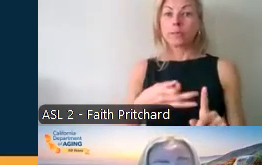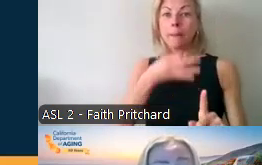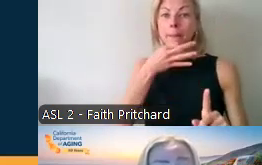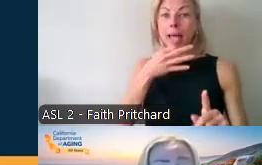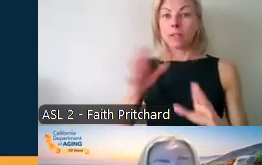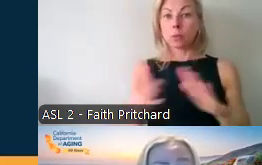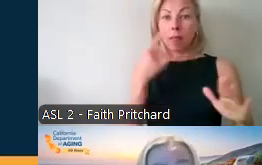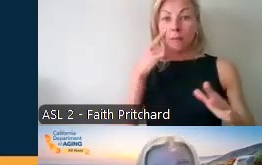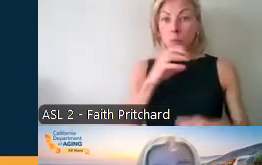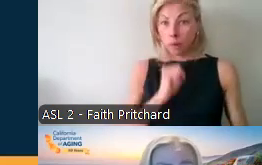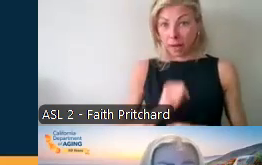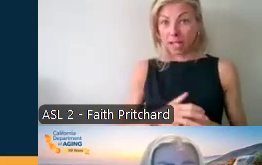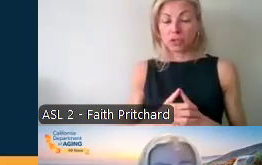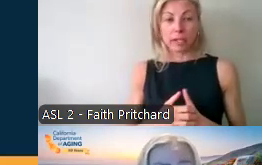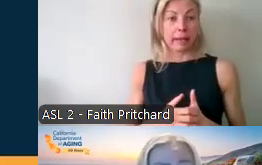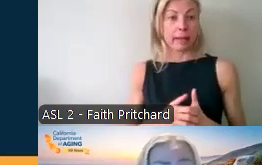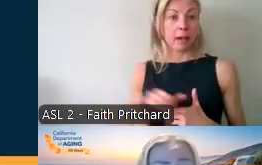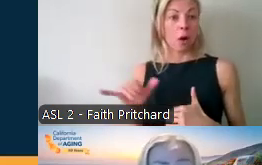are also